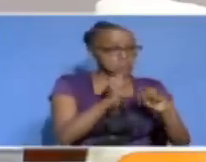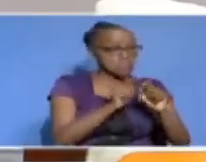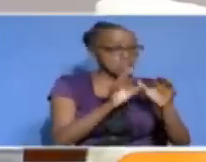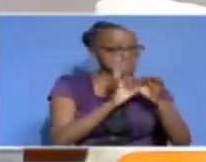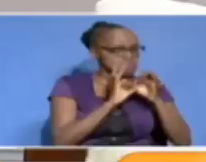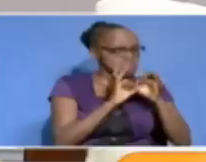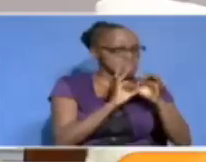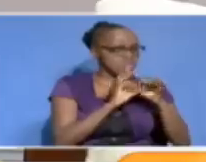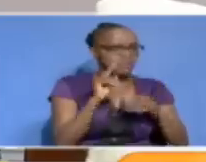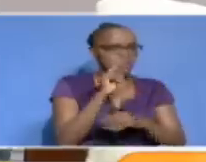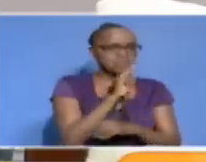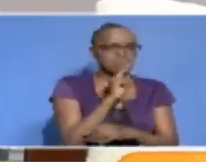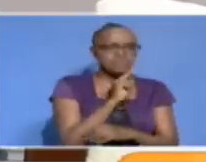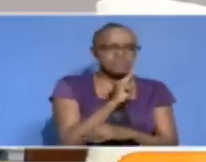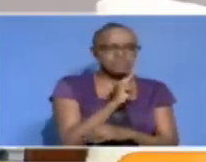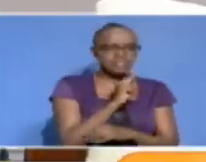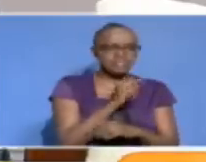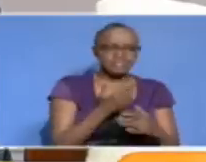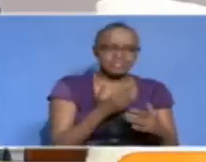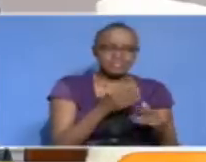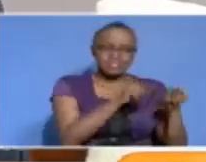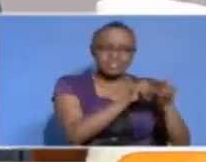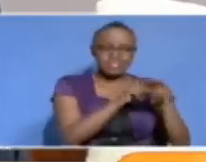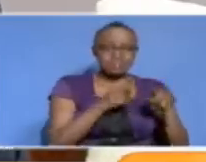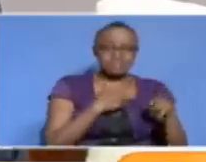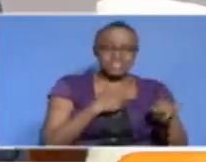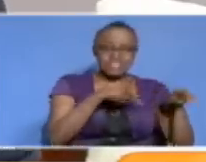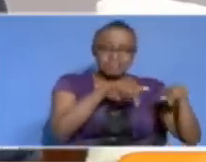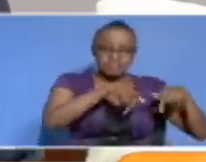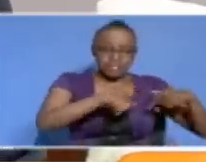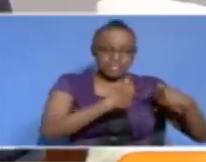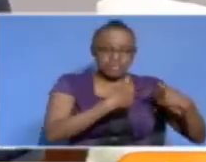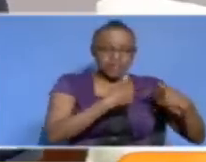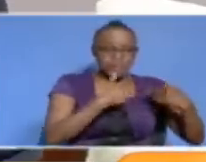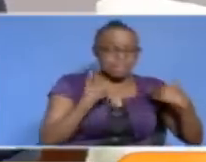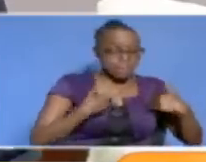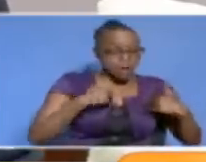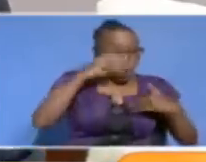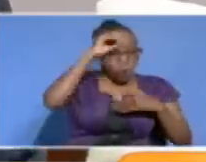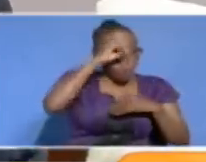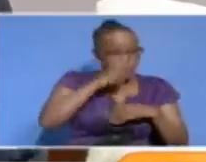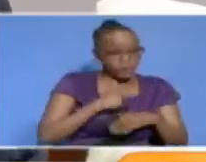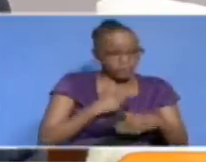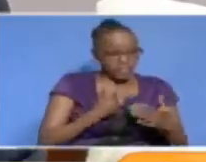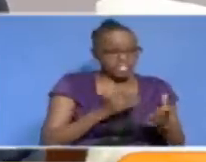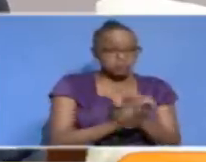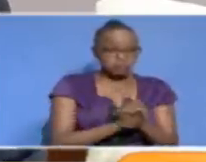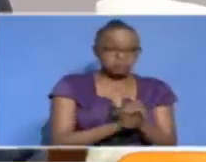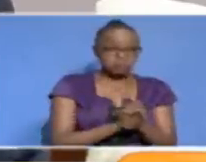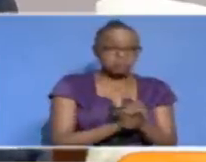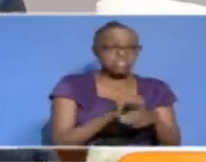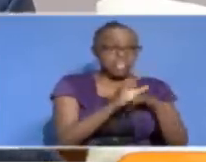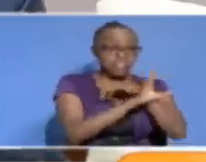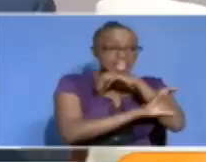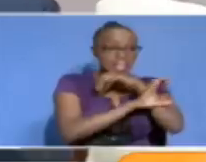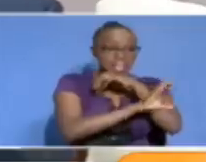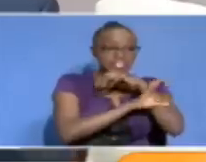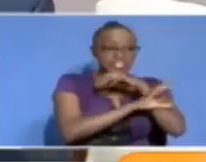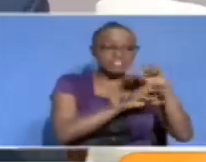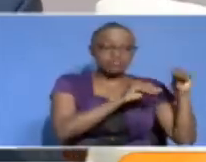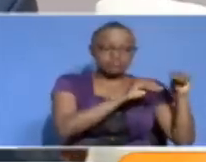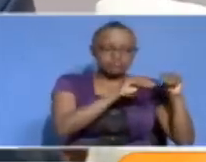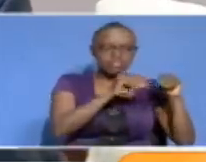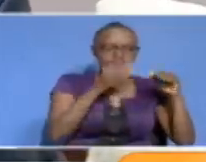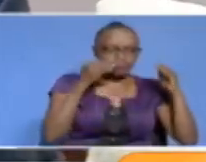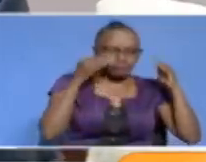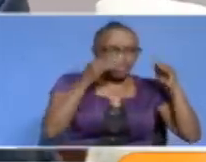this. And me, myself, my opinion, the country is moving in the right